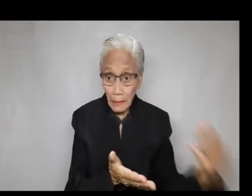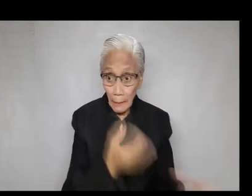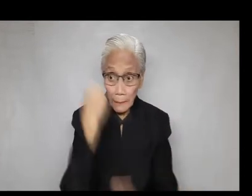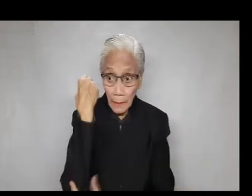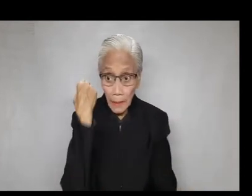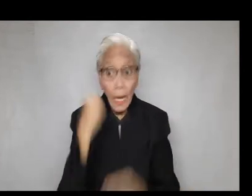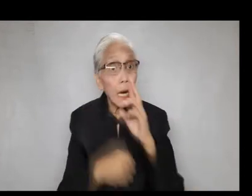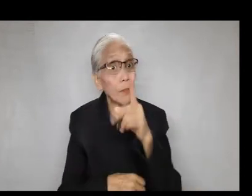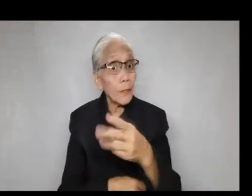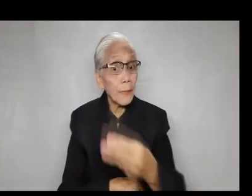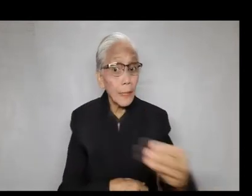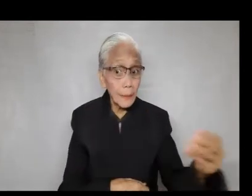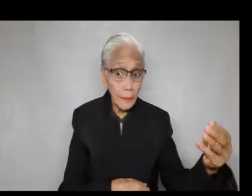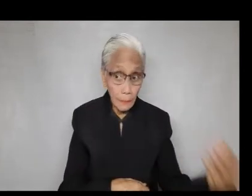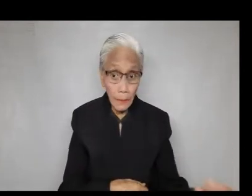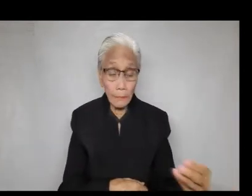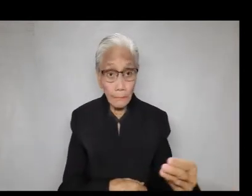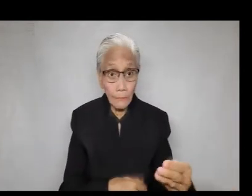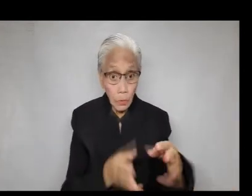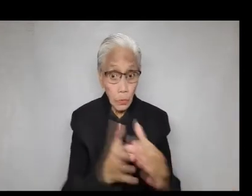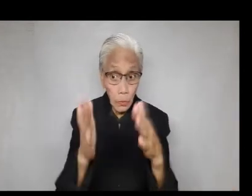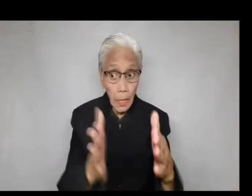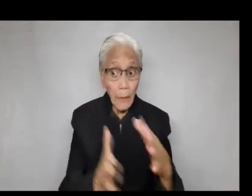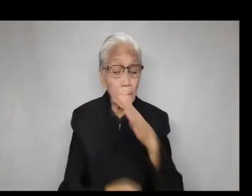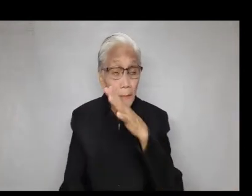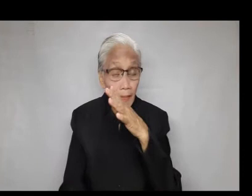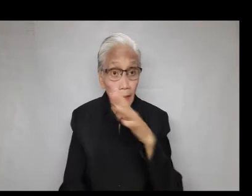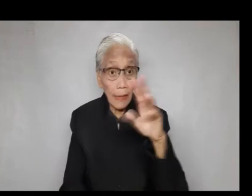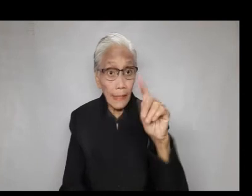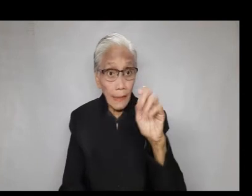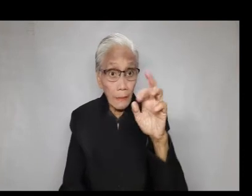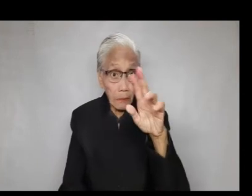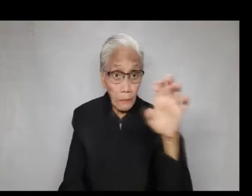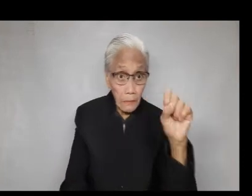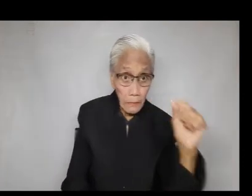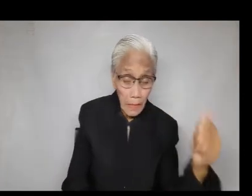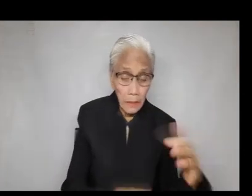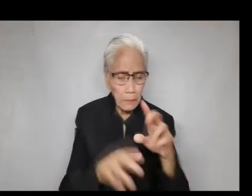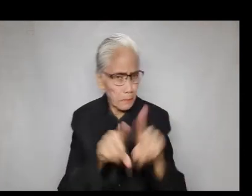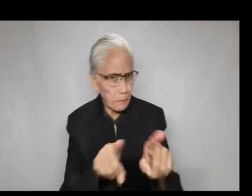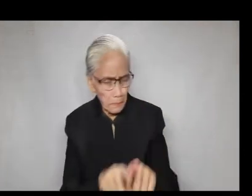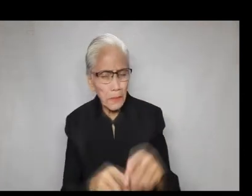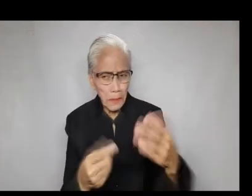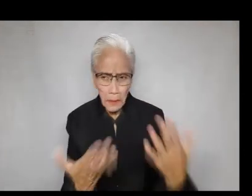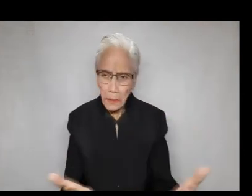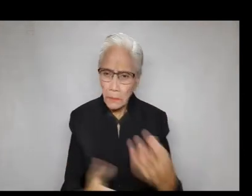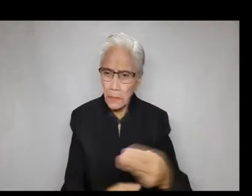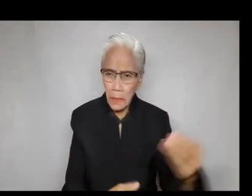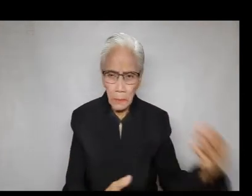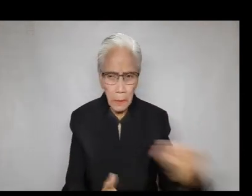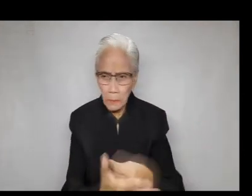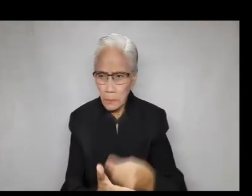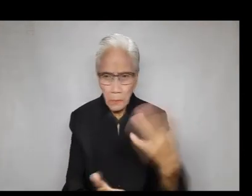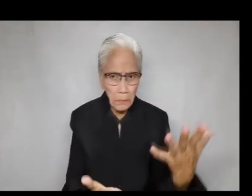material poverty. Are you the materialistic version of Mother Teresa, generous as long